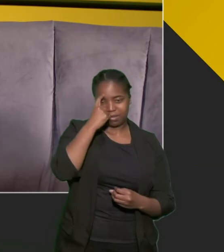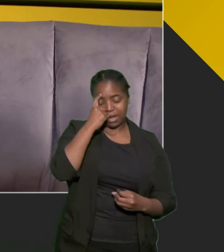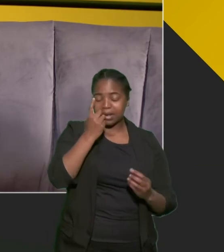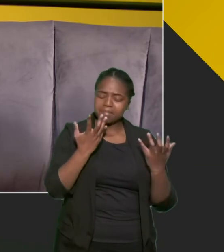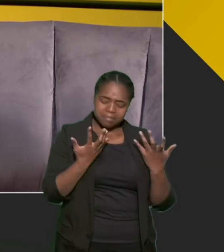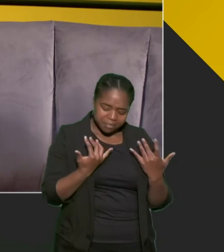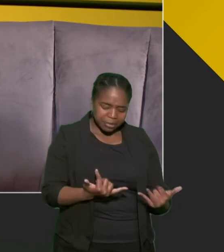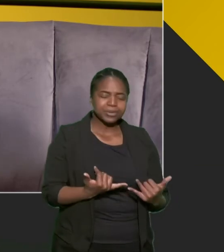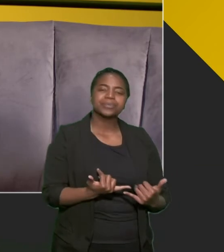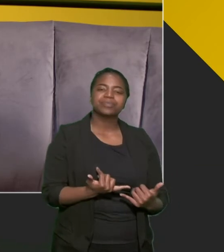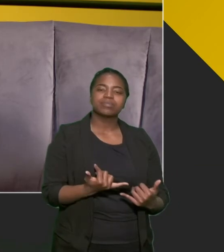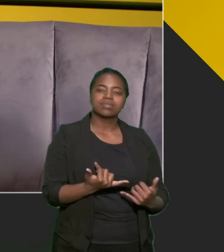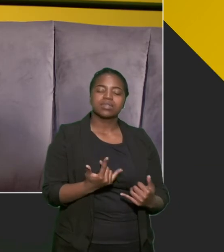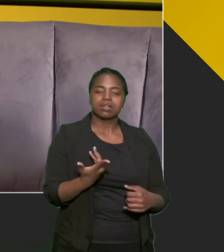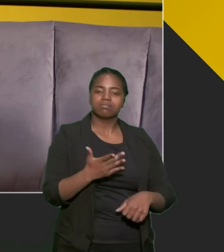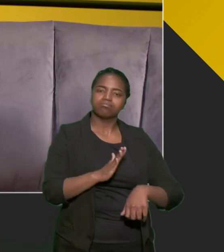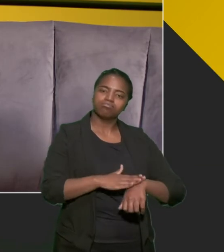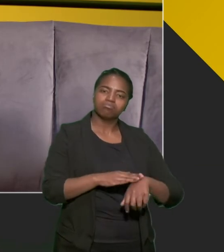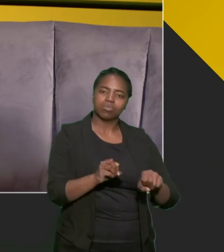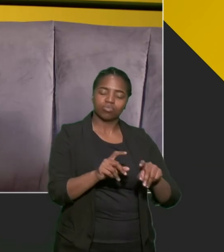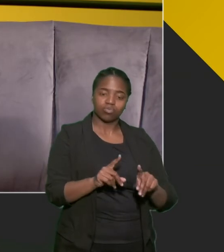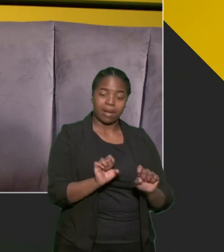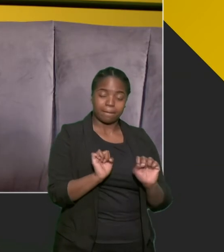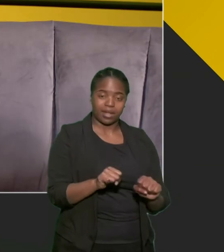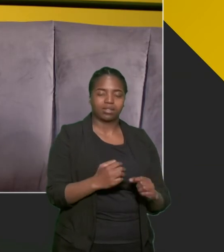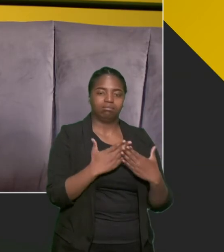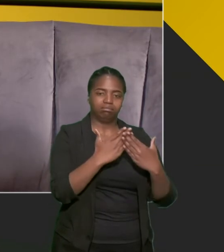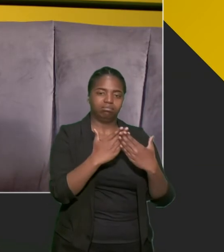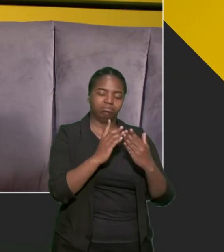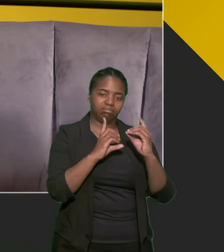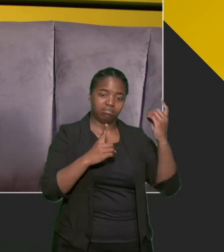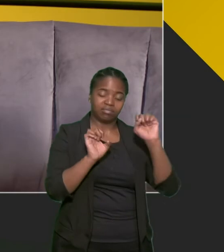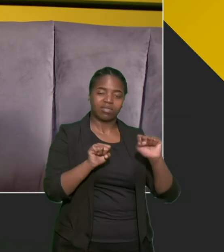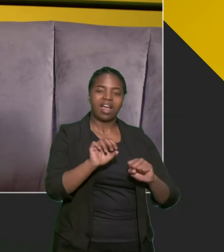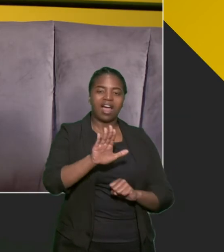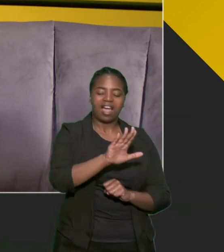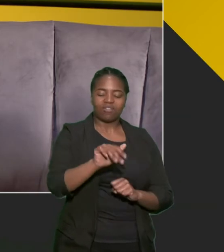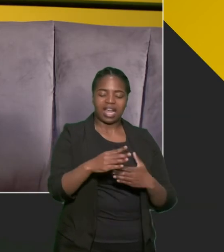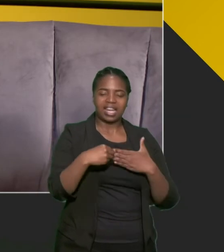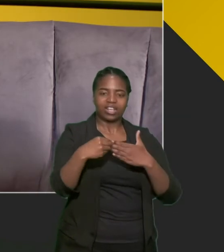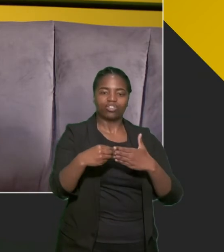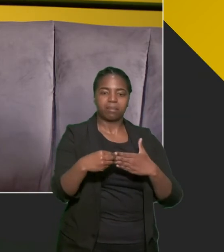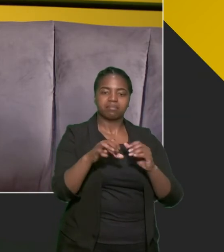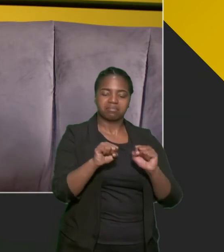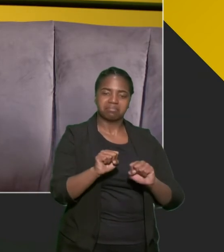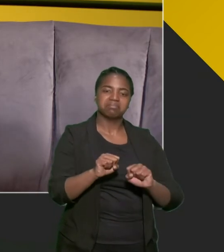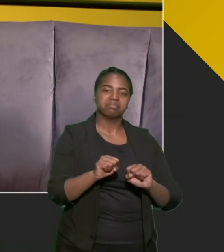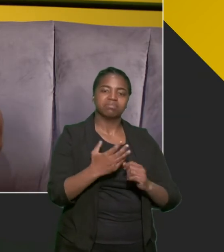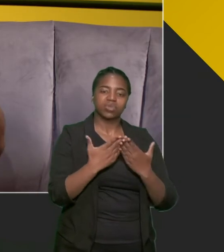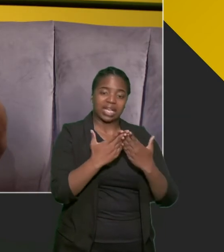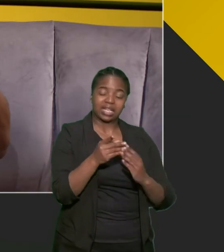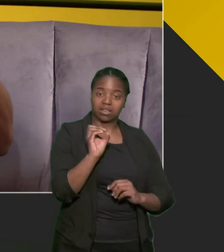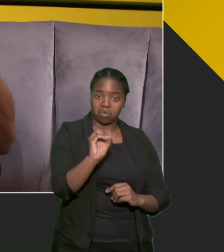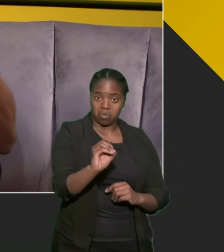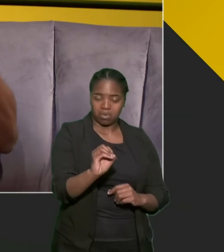sithi hleli kanje nasithola ithuba ukuthi sikhulume with a graduate from, of course, the African Leadership Academy, uphumeke laphayana